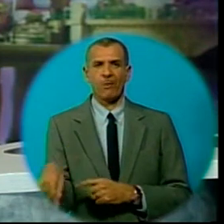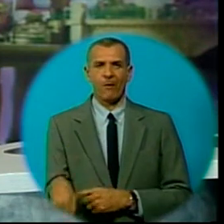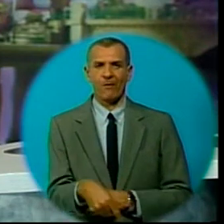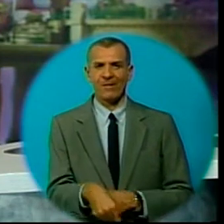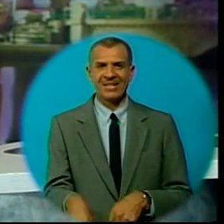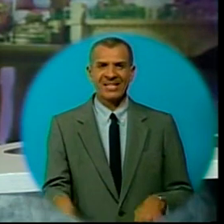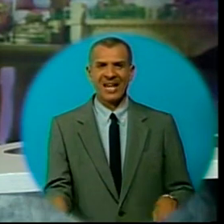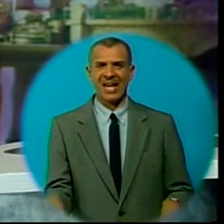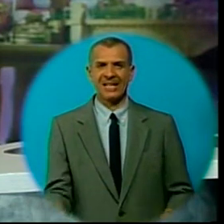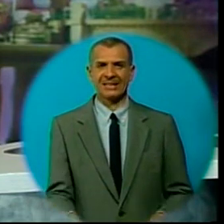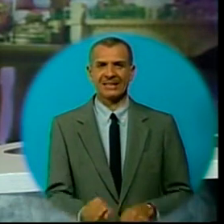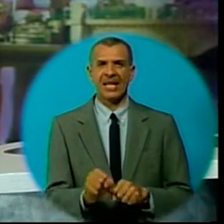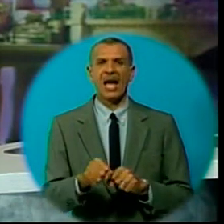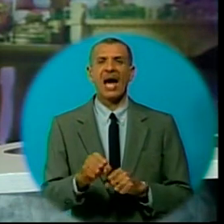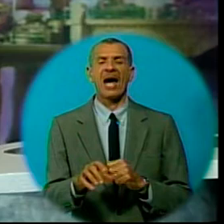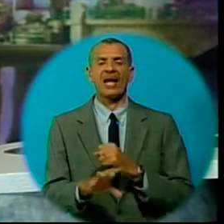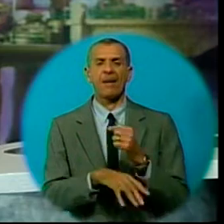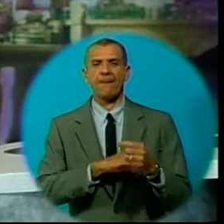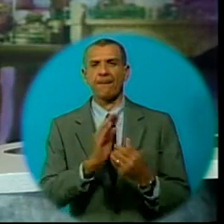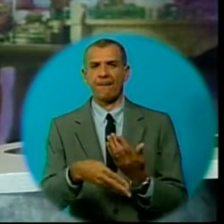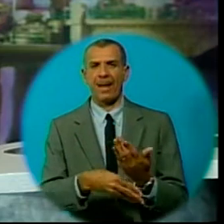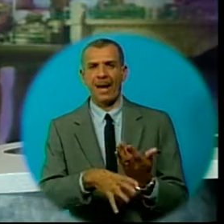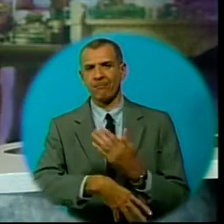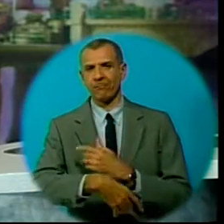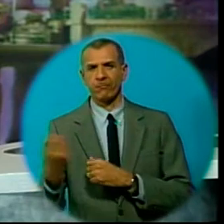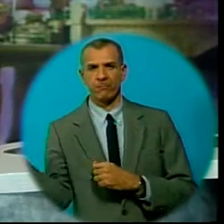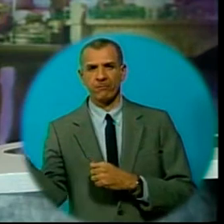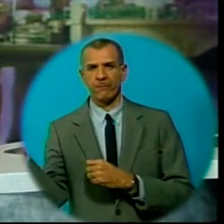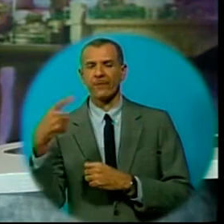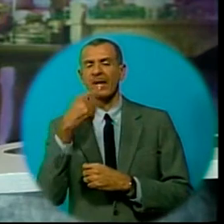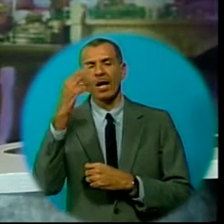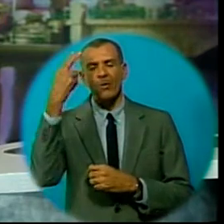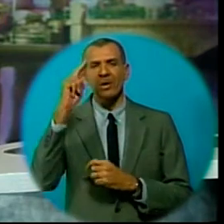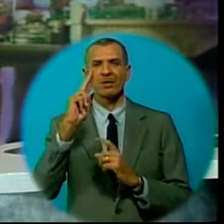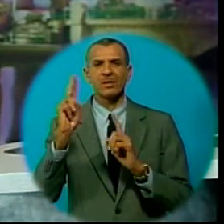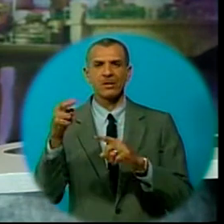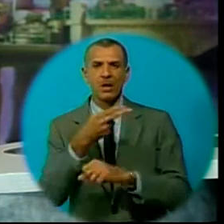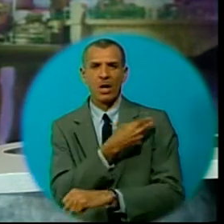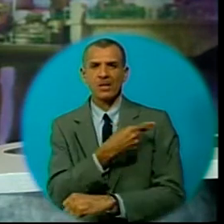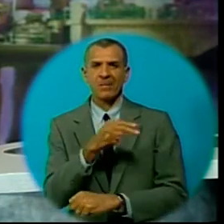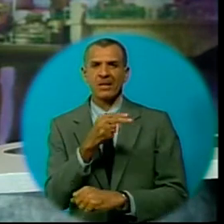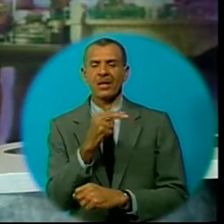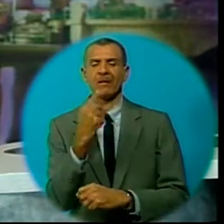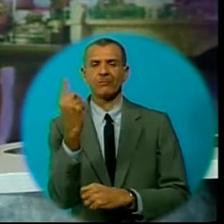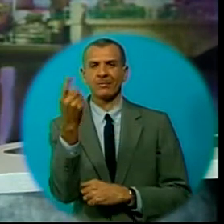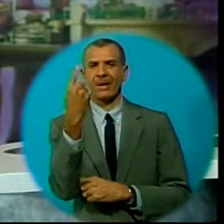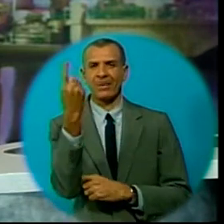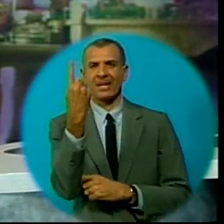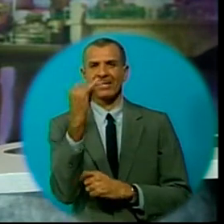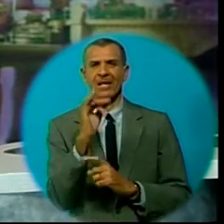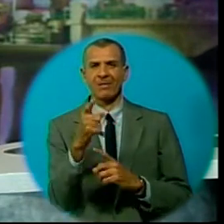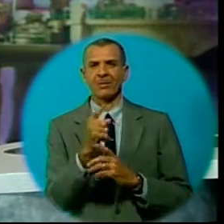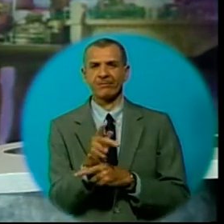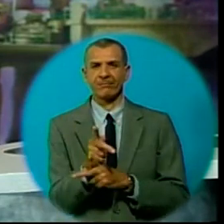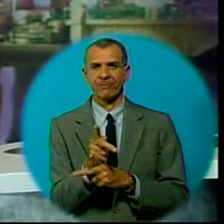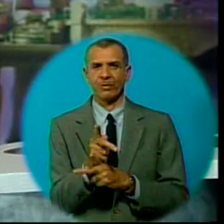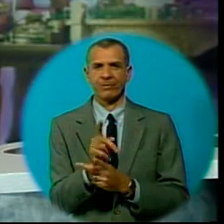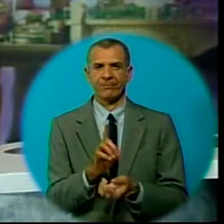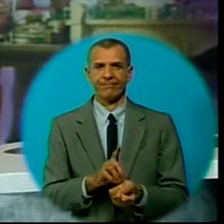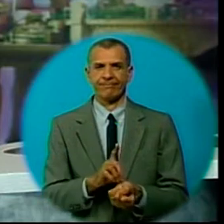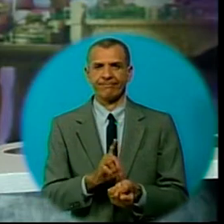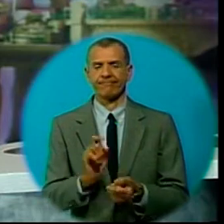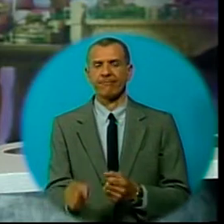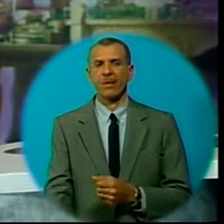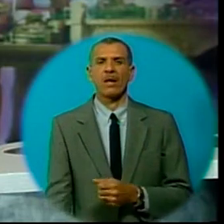legs. A bag was also stolen from him. Harewood was taken to hospital by ambulance where he received medical attention.